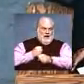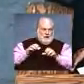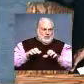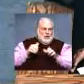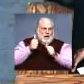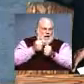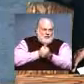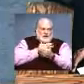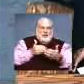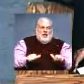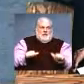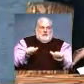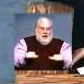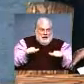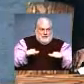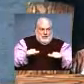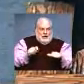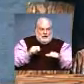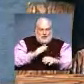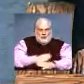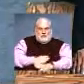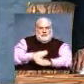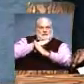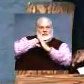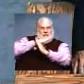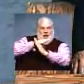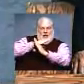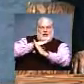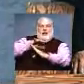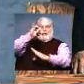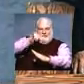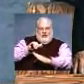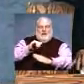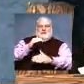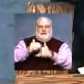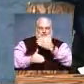everything that I can to stop this